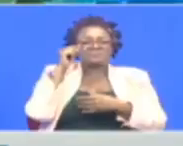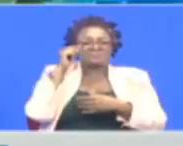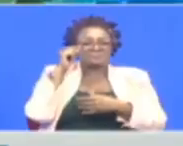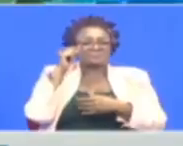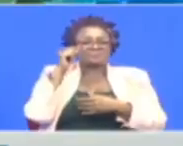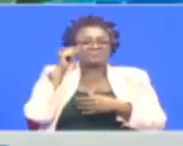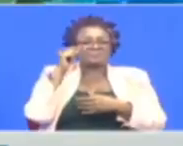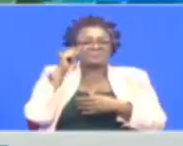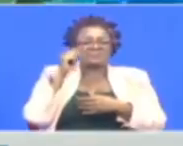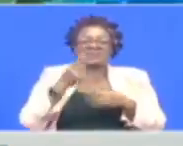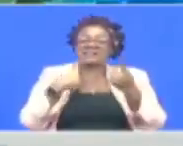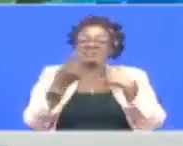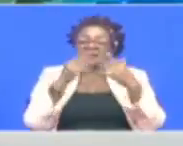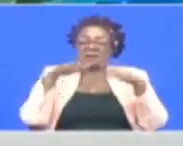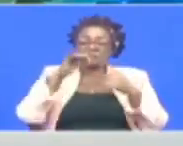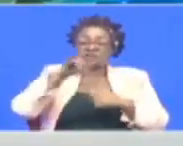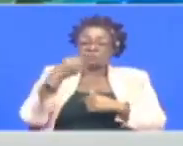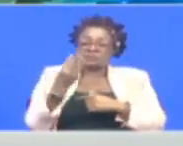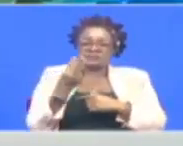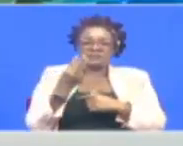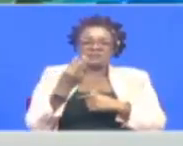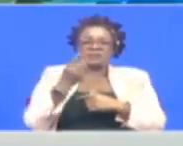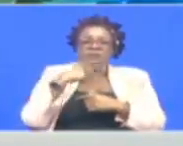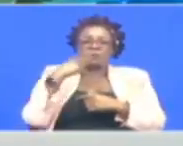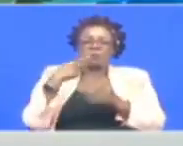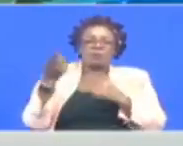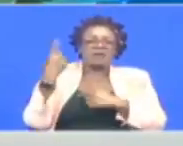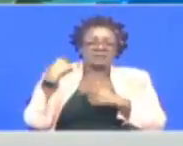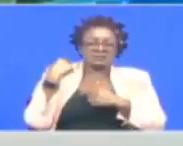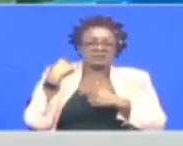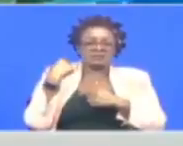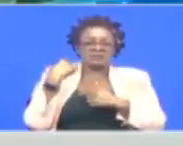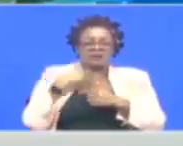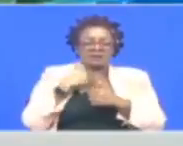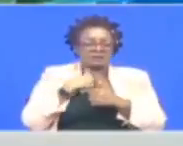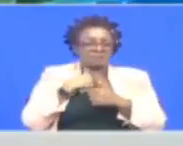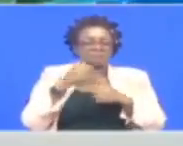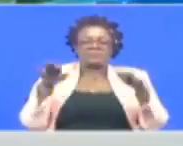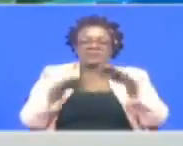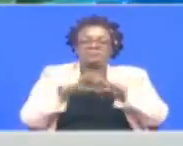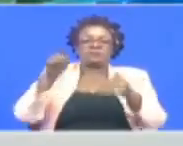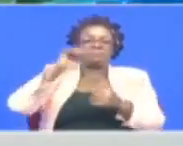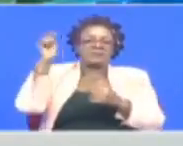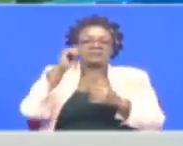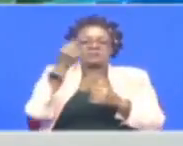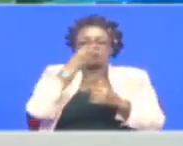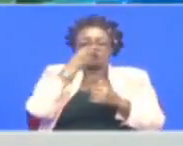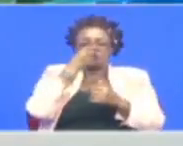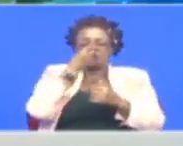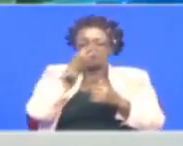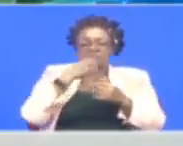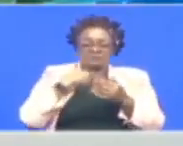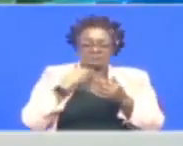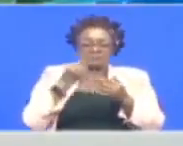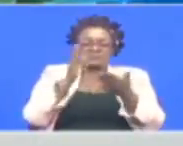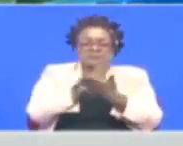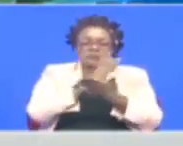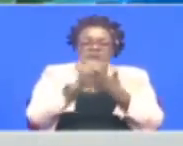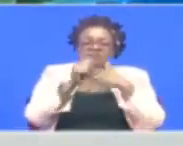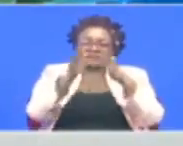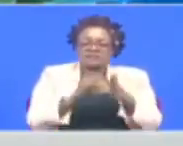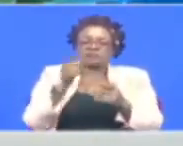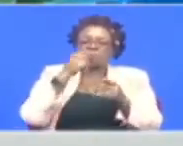Meanwhile, speaking of Jimmy Wanjigi, who we saw in that last frame, Deputy President William Ruto has condemned a section of leaders whom he's accused